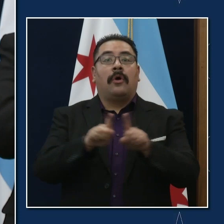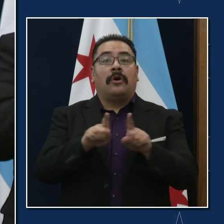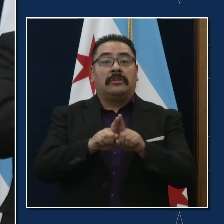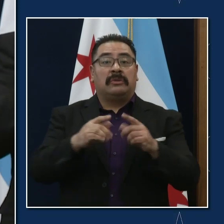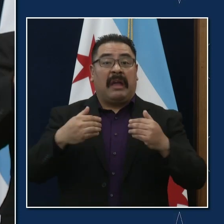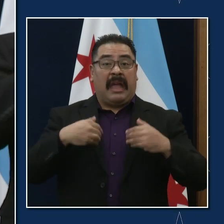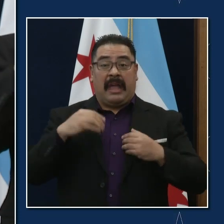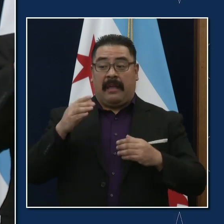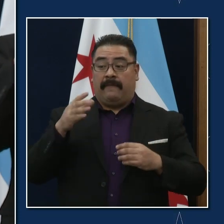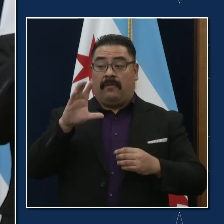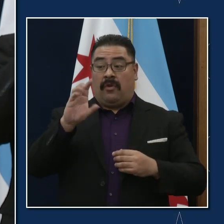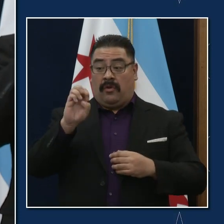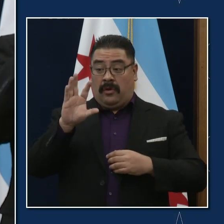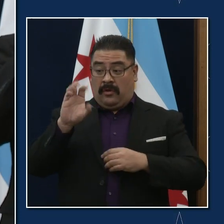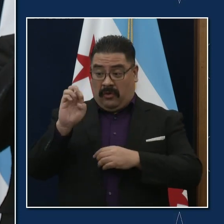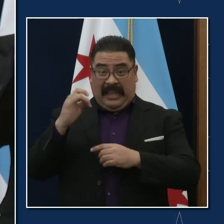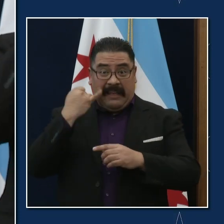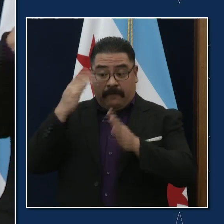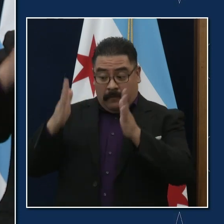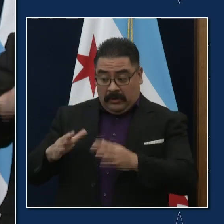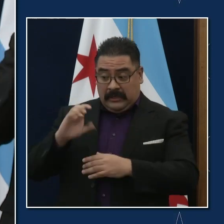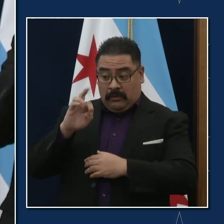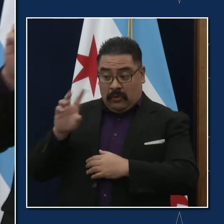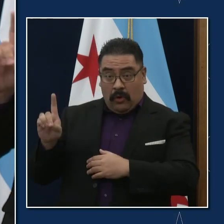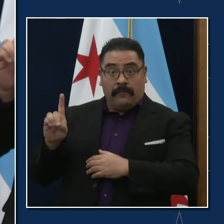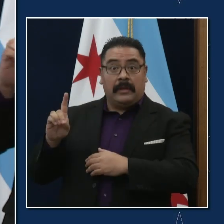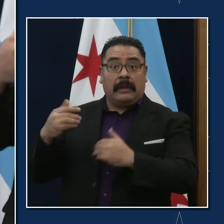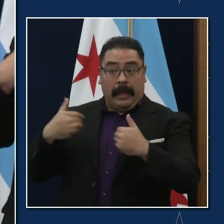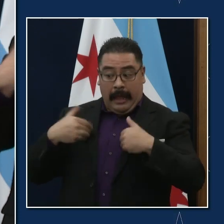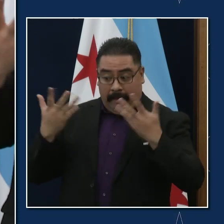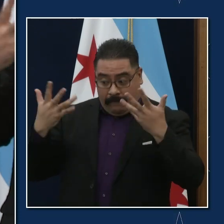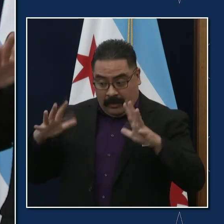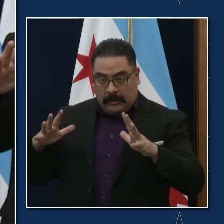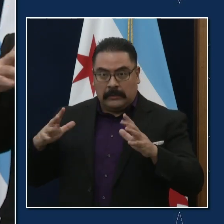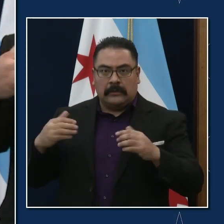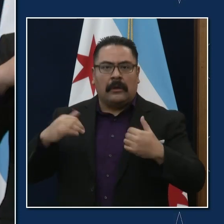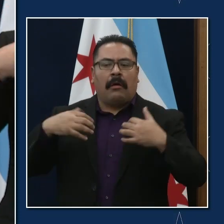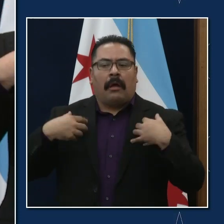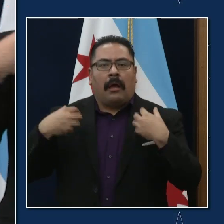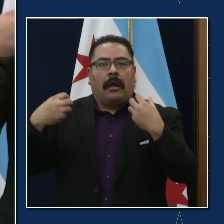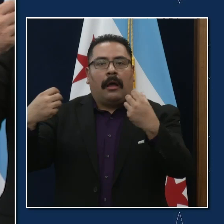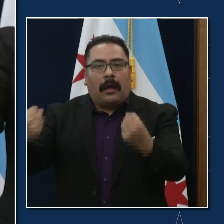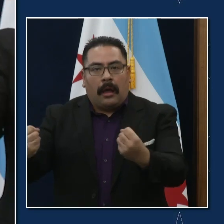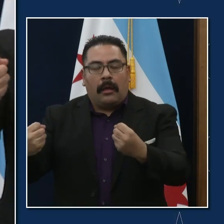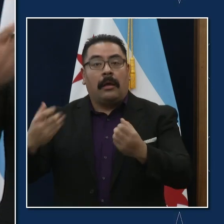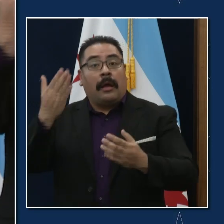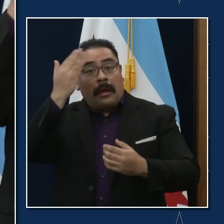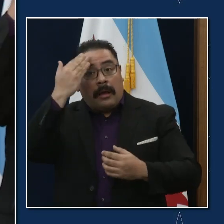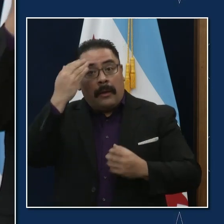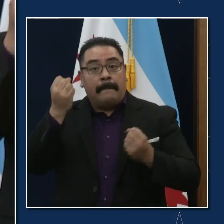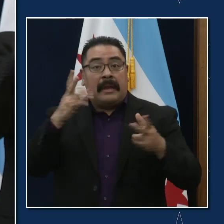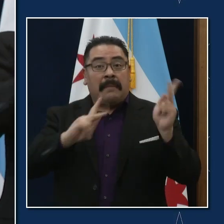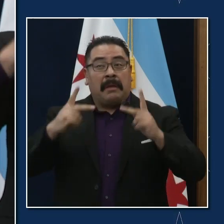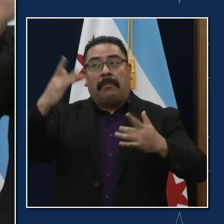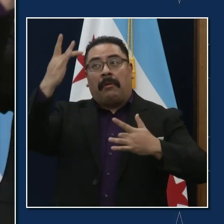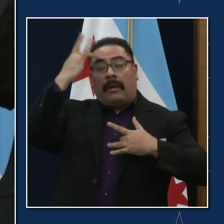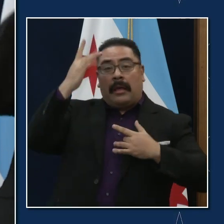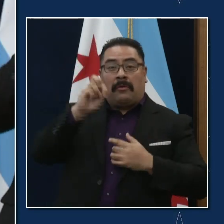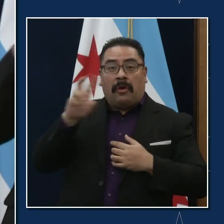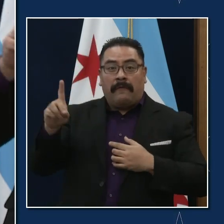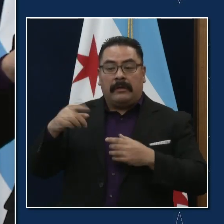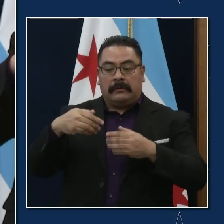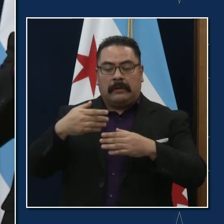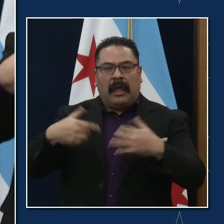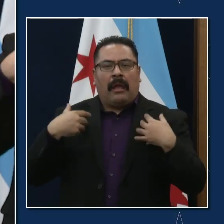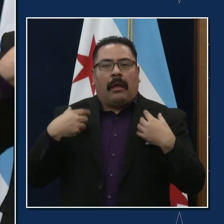post-COVID clinic since February of 2021. As you know, post-COVID problems continue to be there, so we can help our